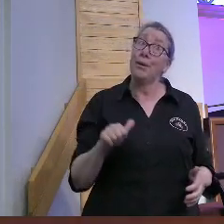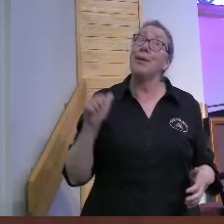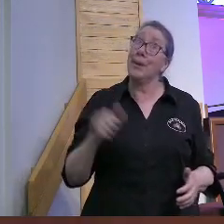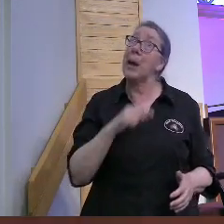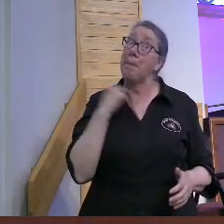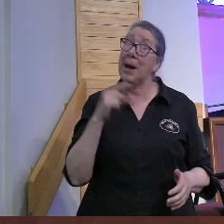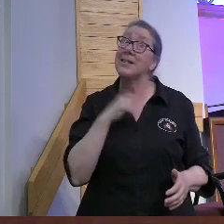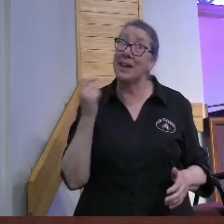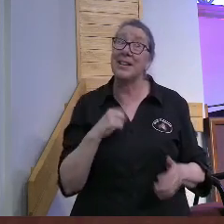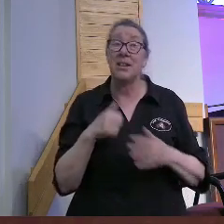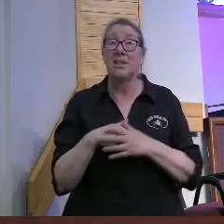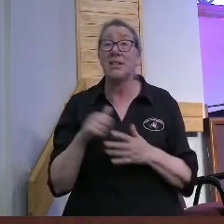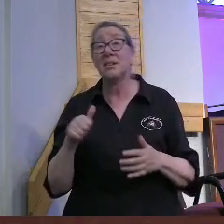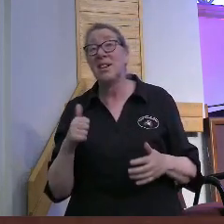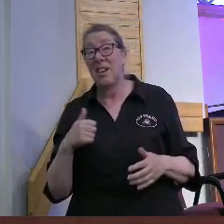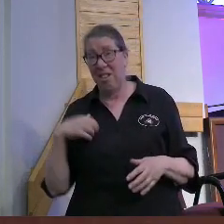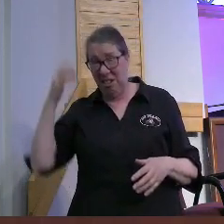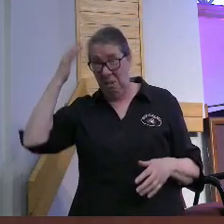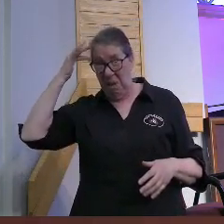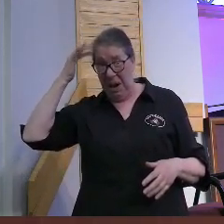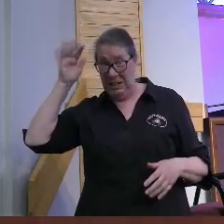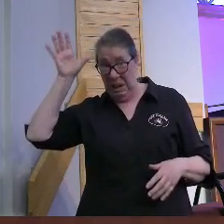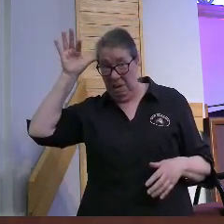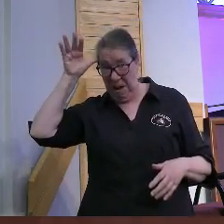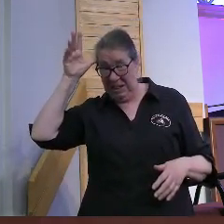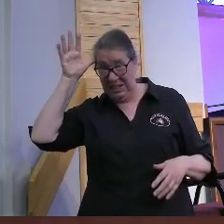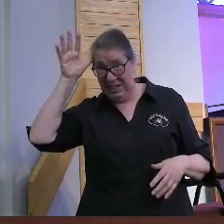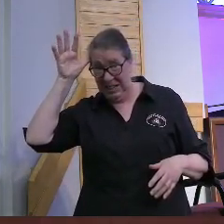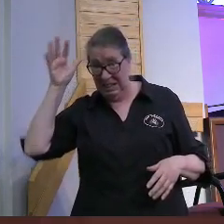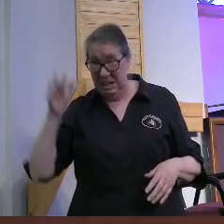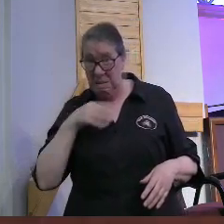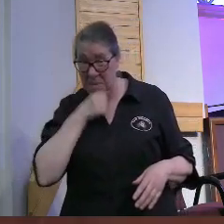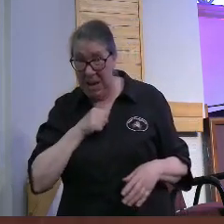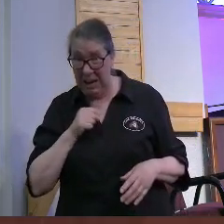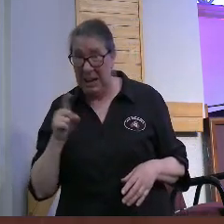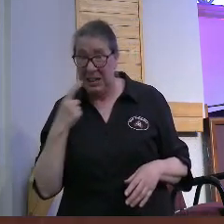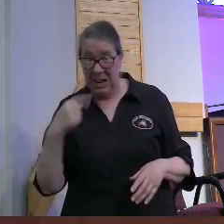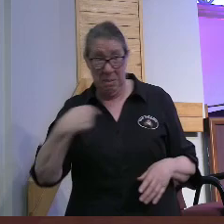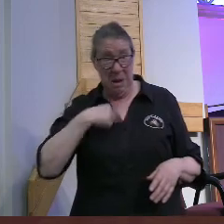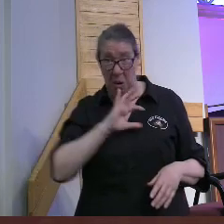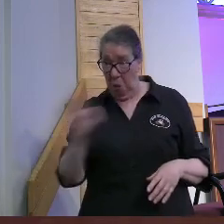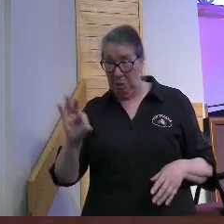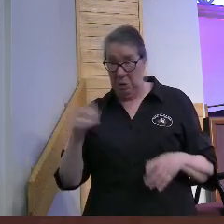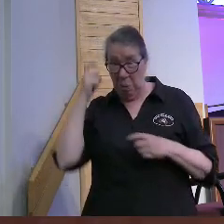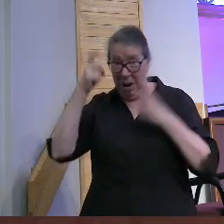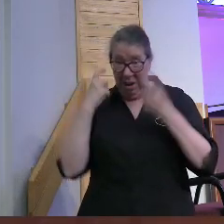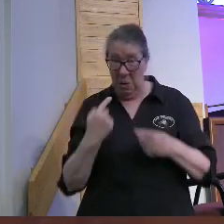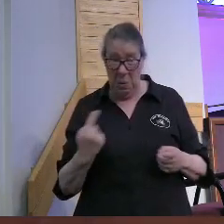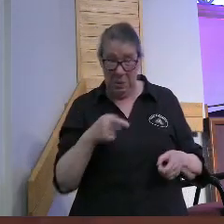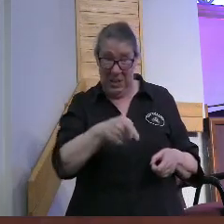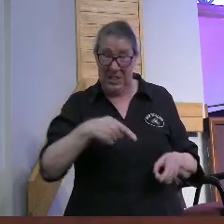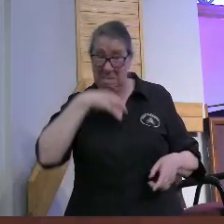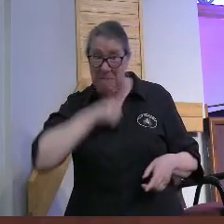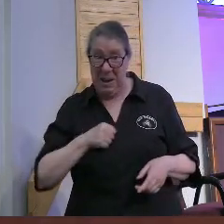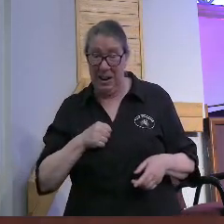Maybe you're tuning online, you're like, who's this crazy guy that just popped up on my Facebook thing telling me not to worry? I'm worried.